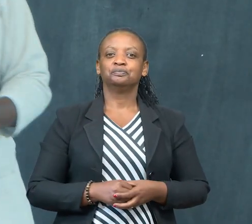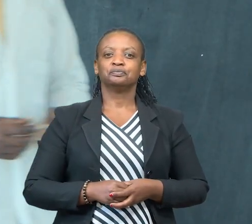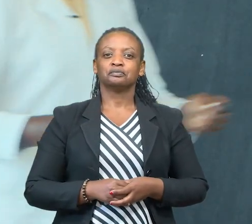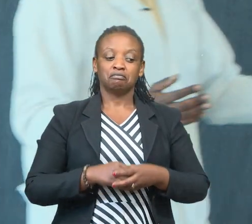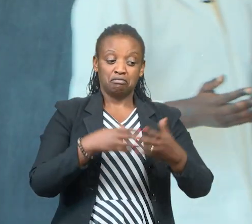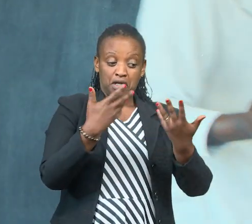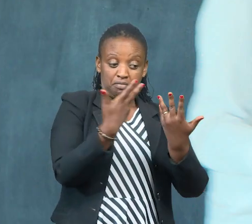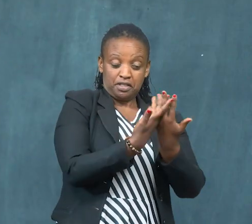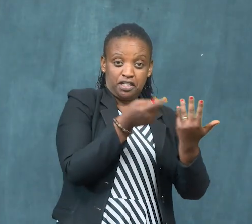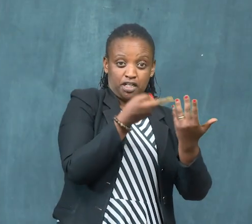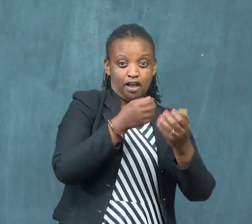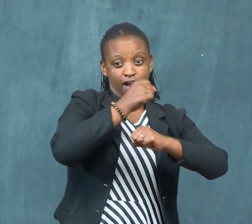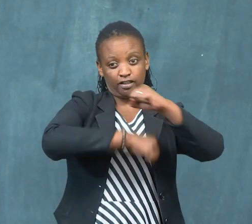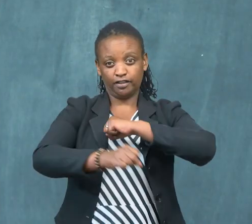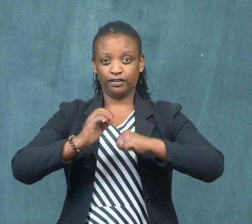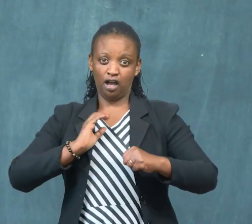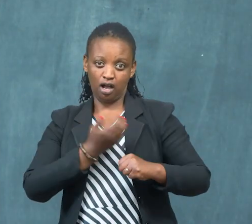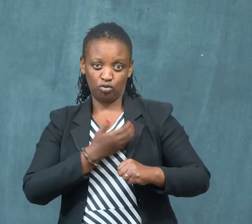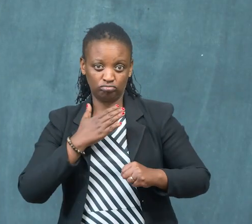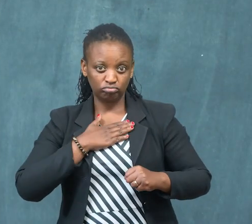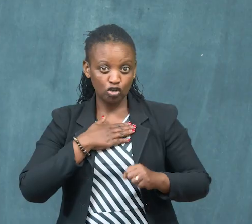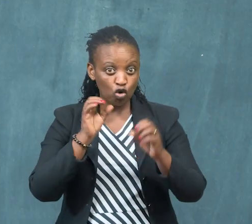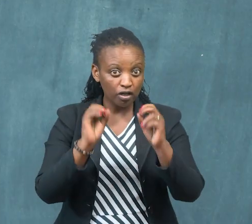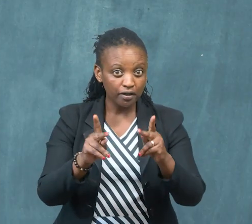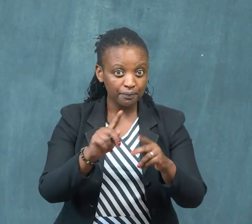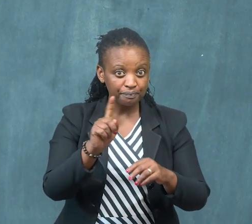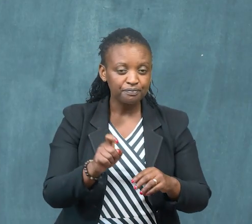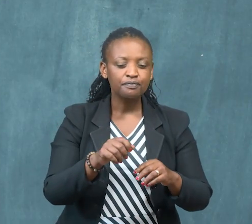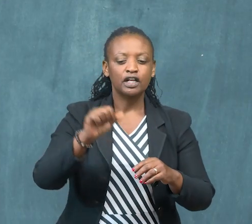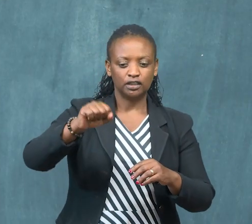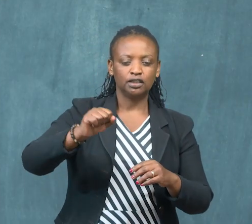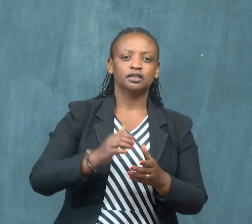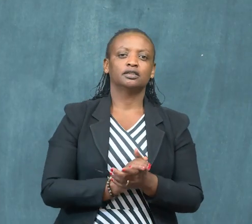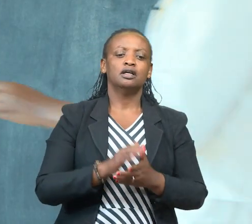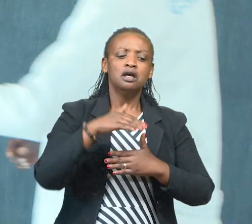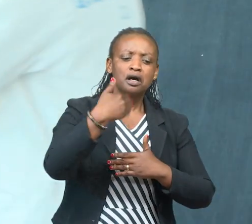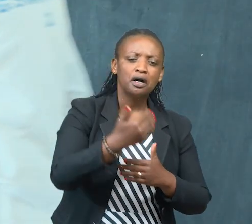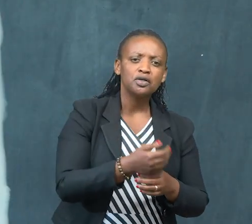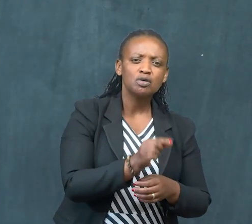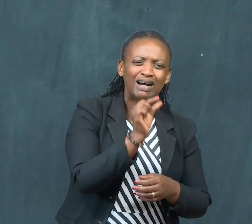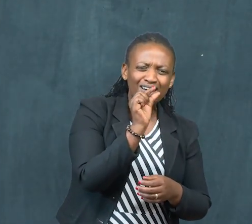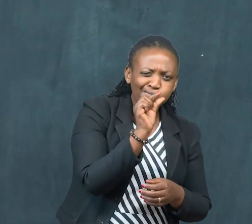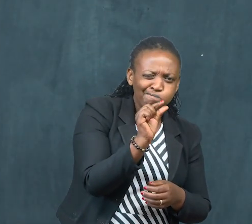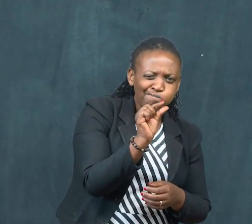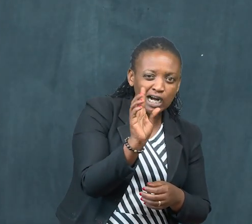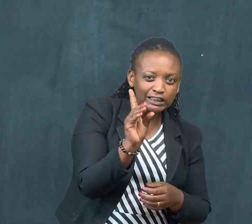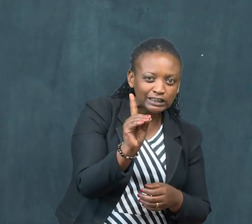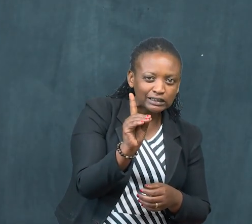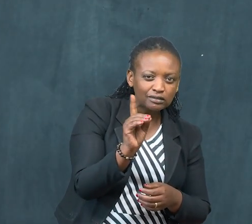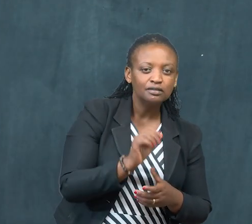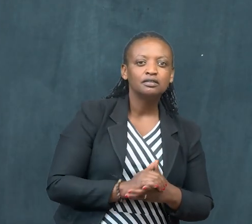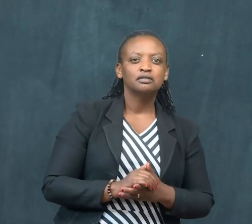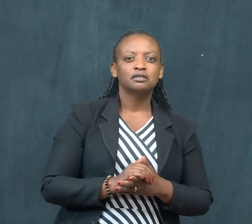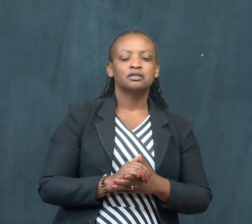centimeters according to our activity. Okay? And then the smaller d,